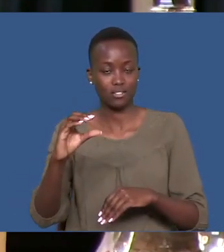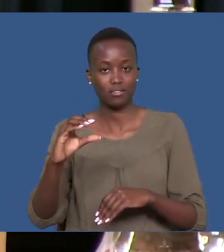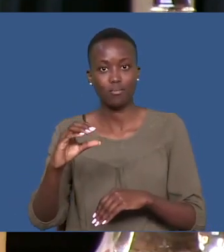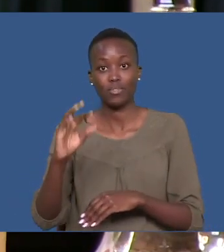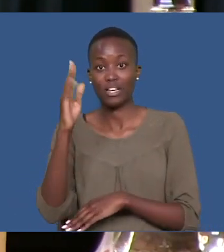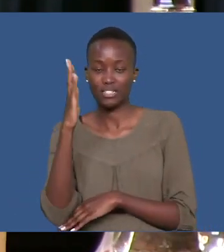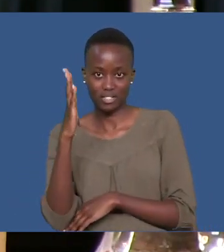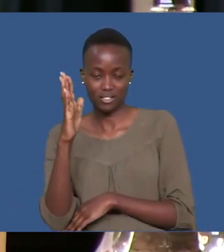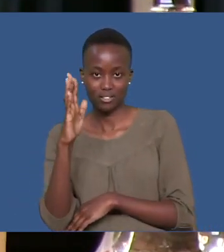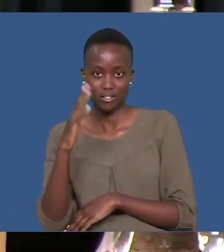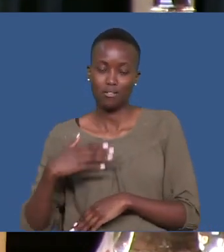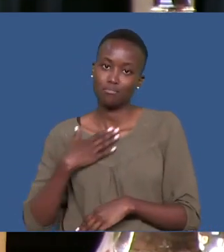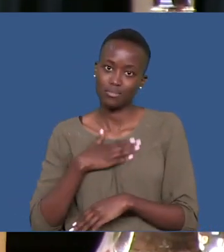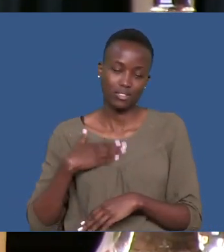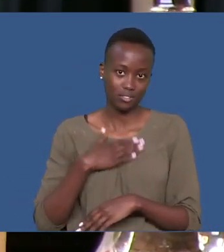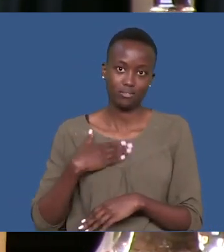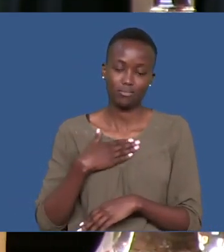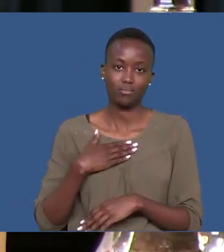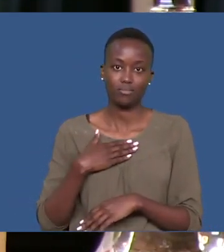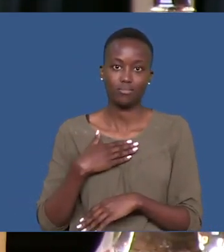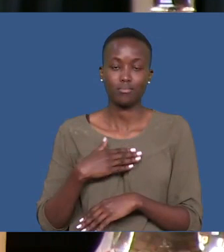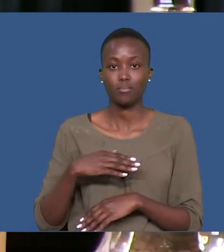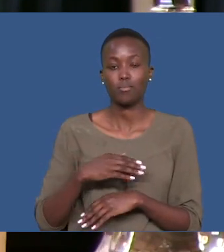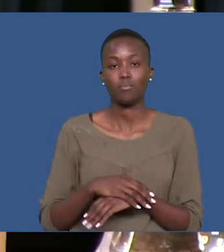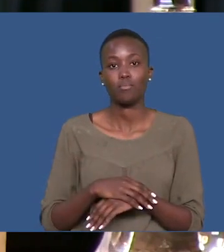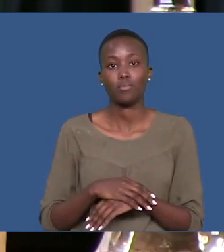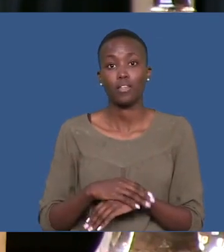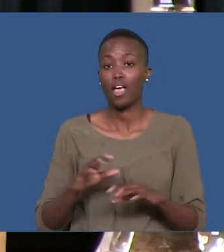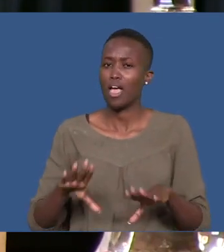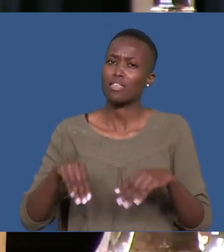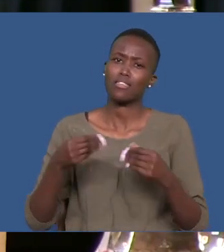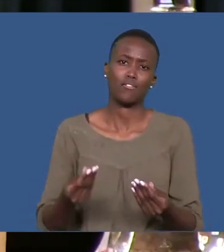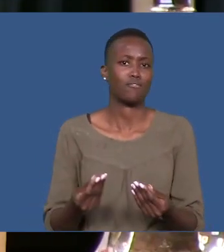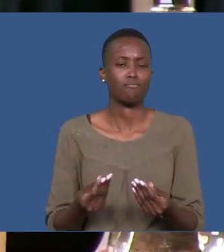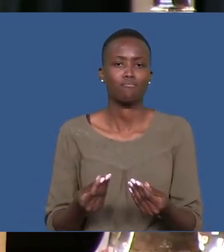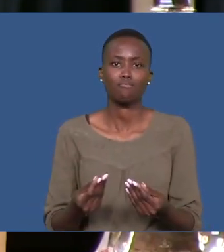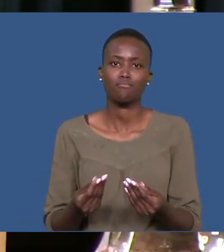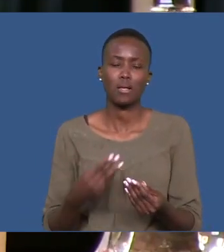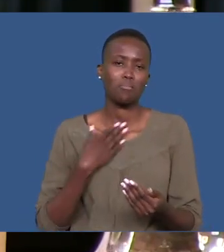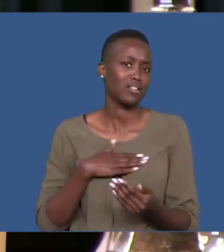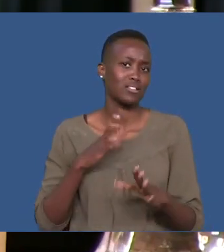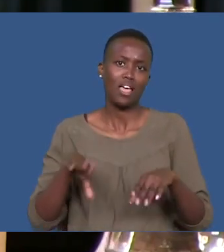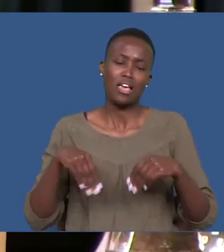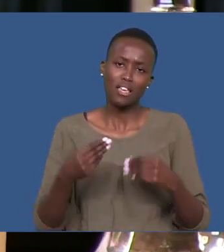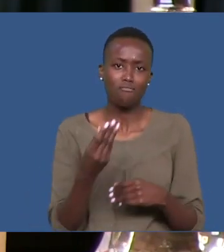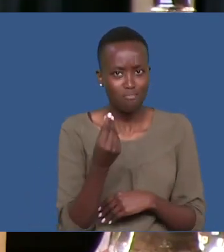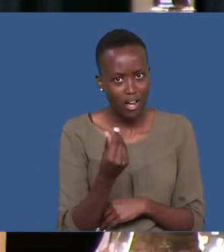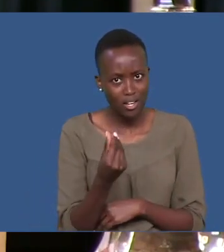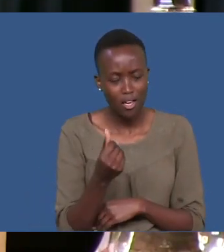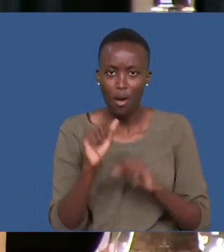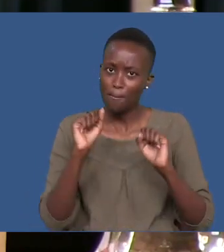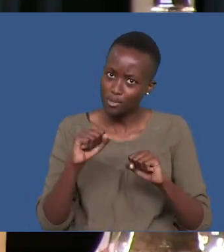C3MTC account, the Green Saints account through the M-Pesa, please hold their hands and give them a little